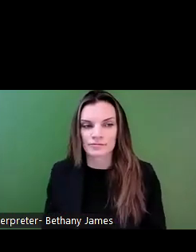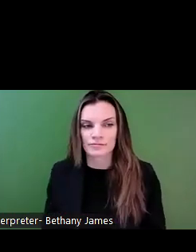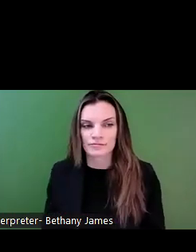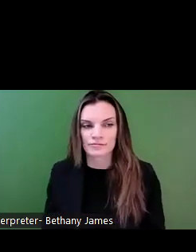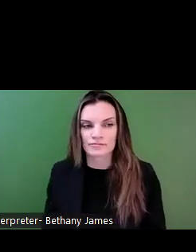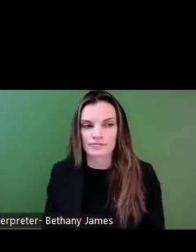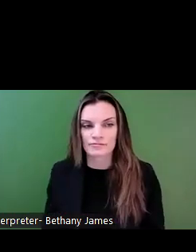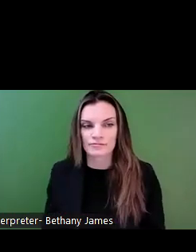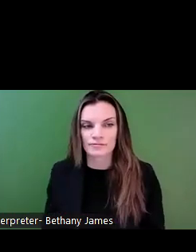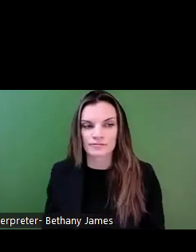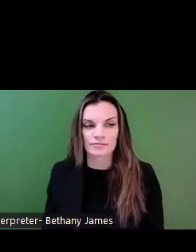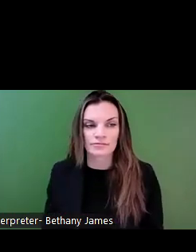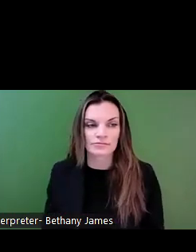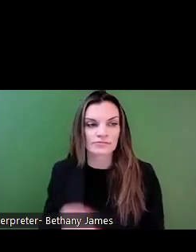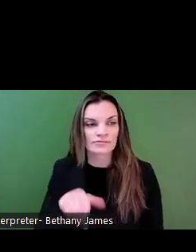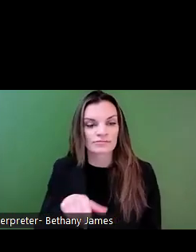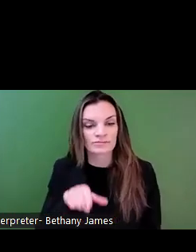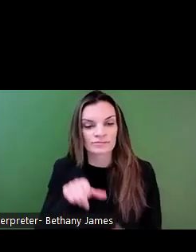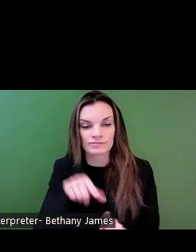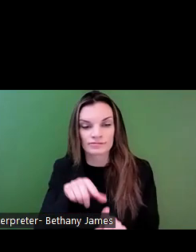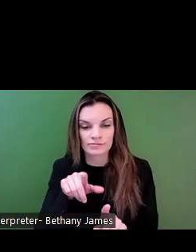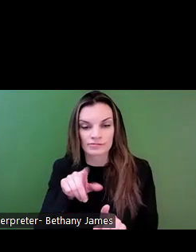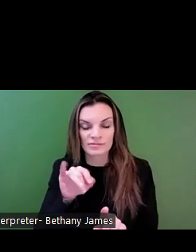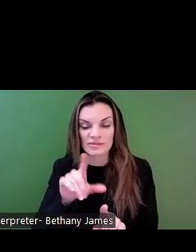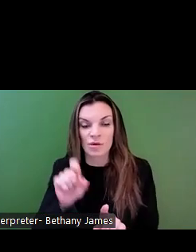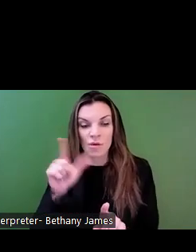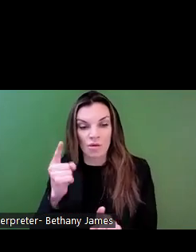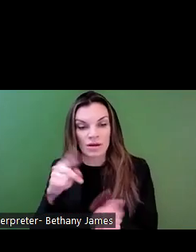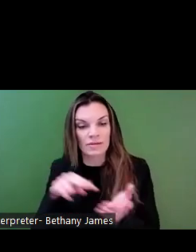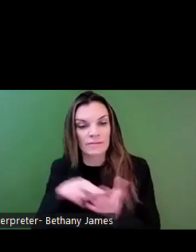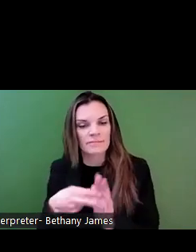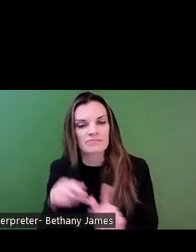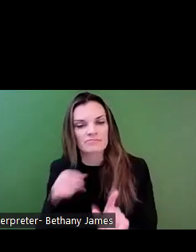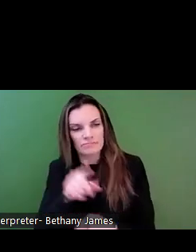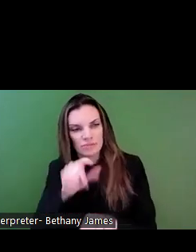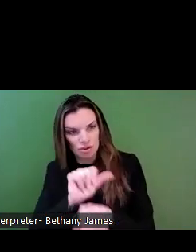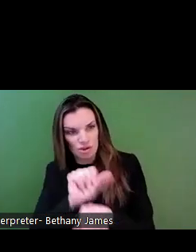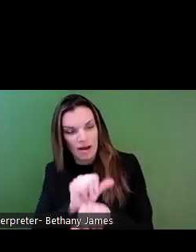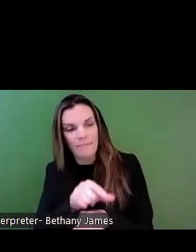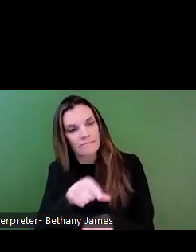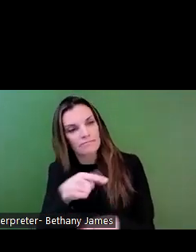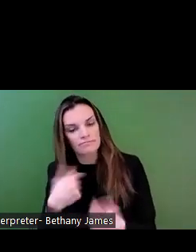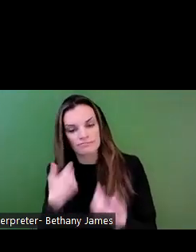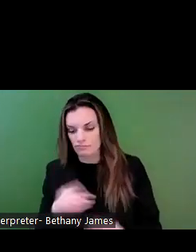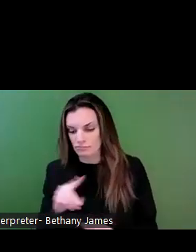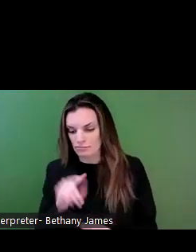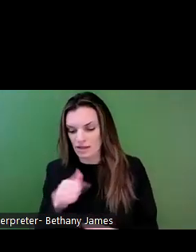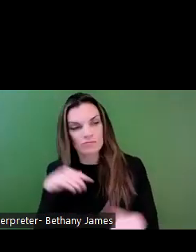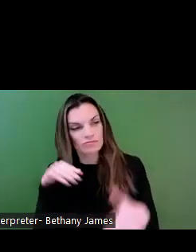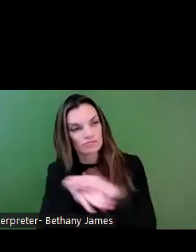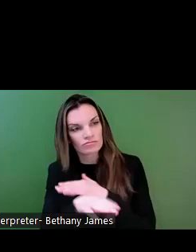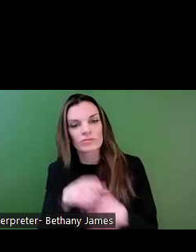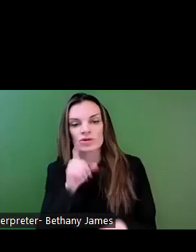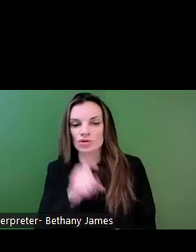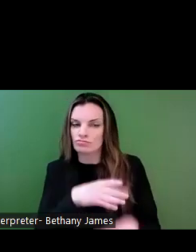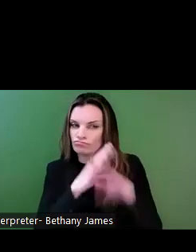I requires that employers provide reasonable accommodations to qualified candidates and employees with disabilities. So